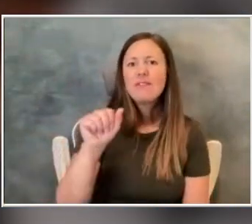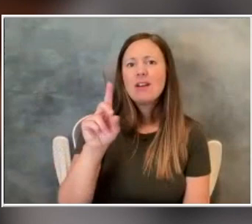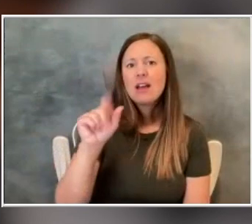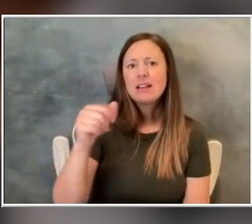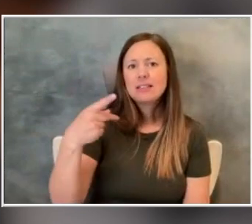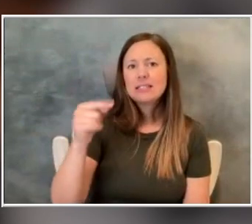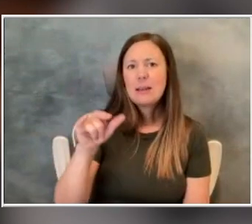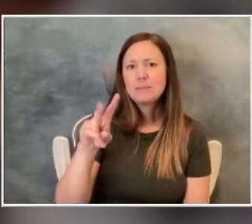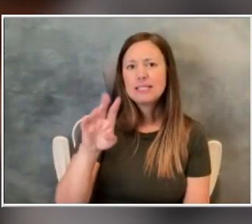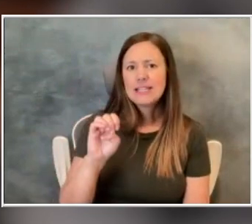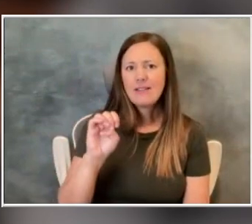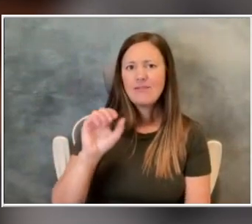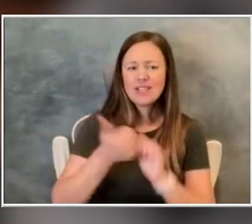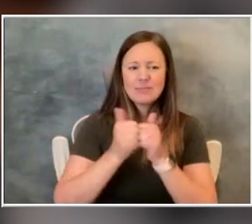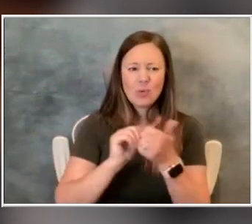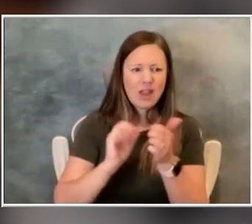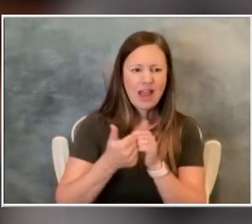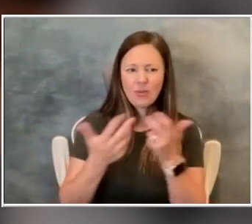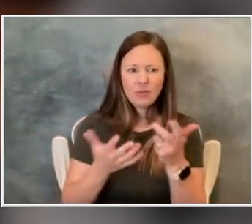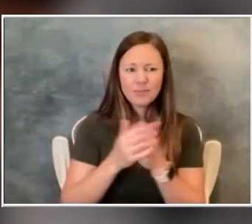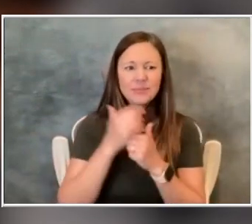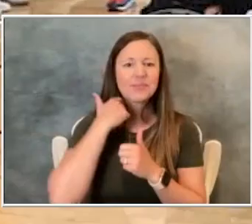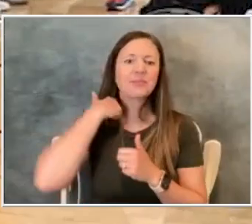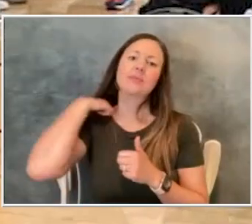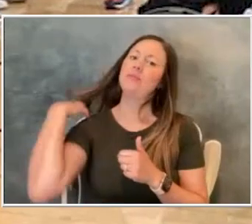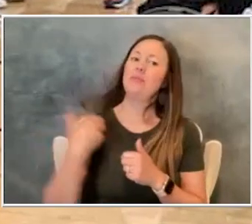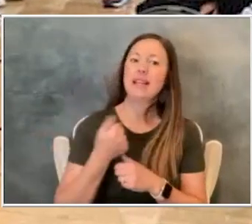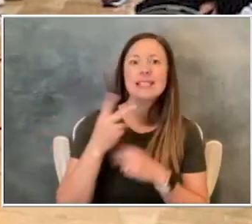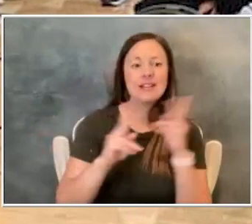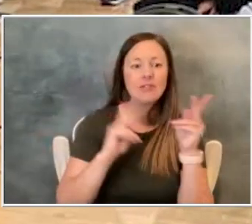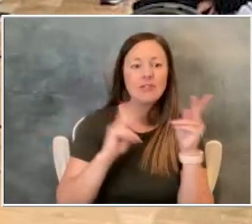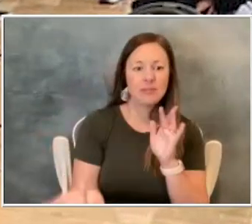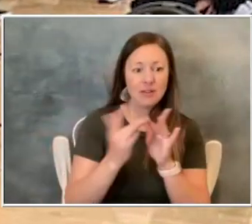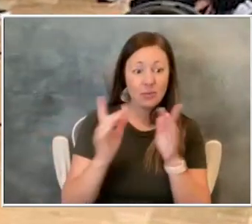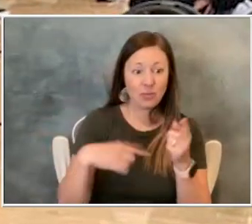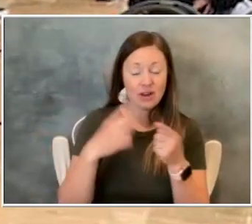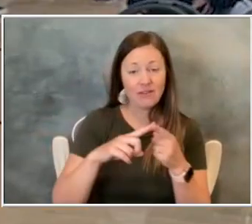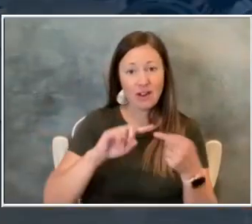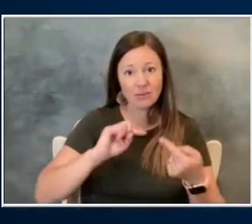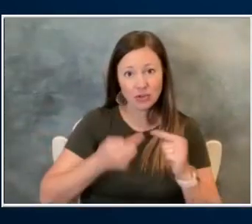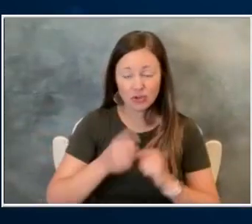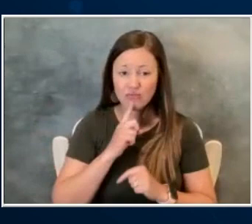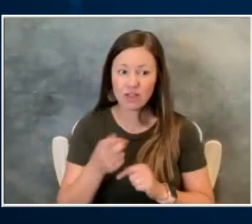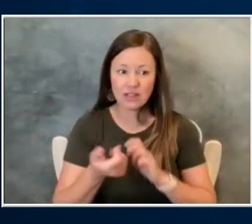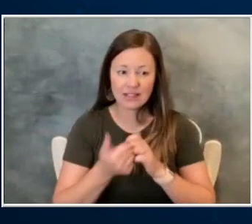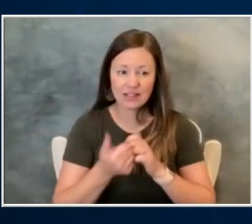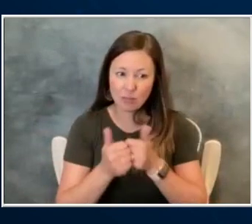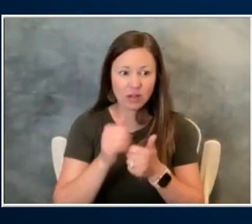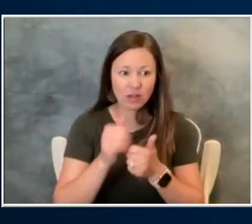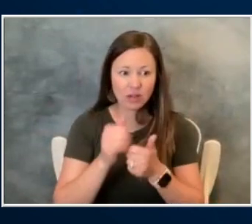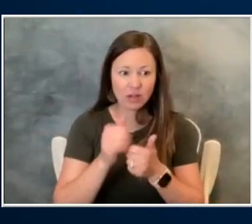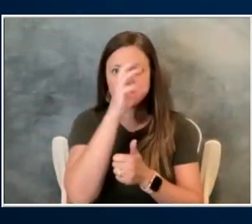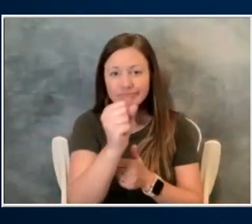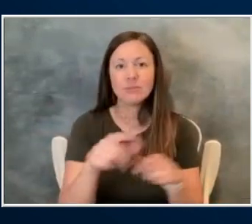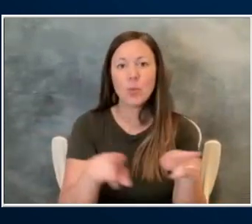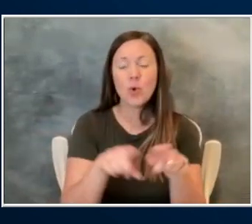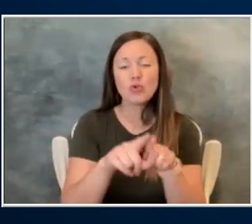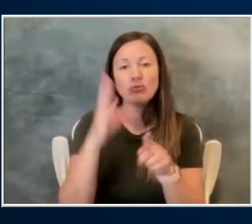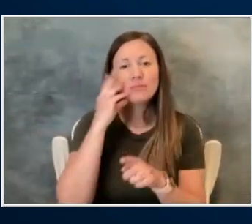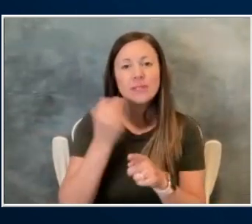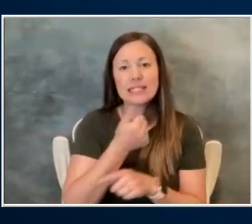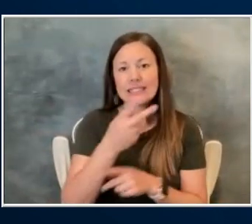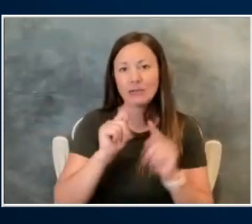had several people reach out to me when I first got hurt. Being a sports guy and being on several teams, I had a lot of people in my corner,